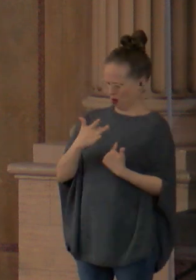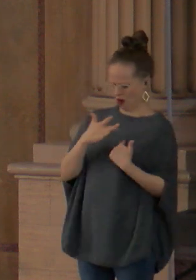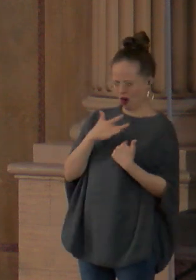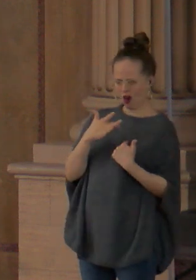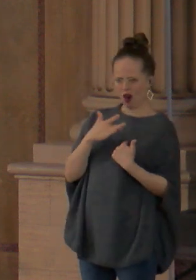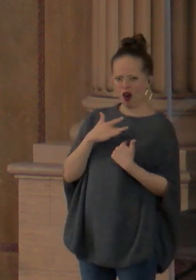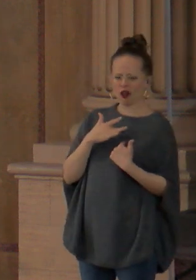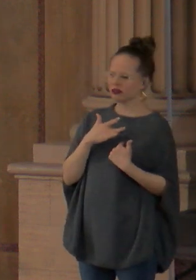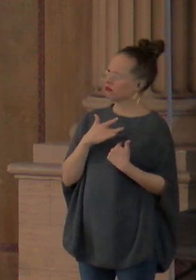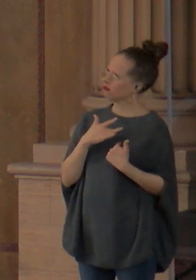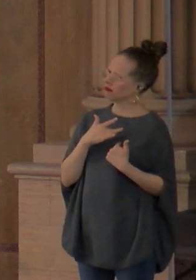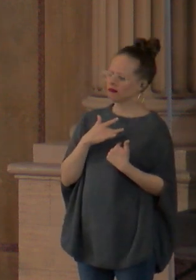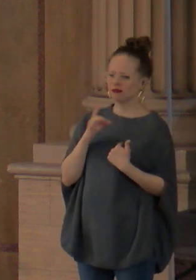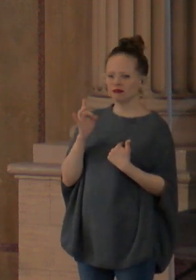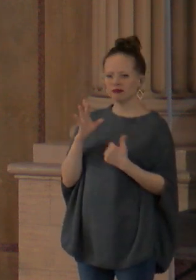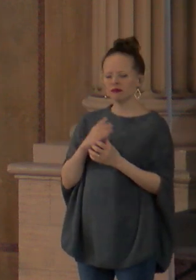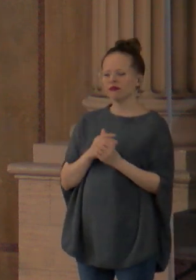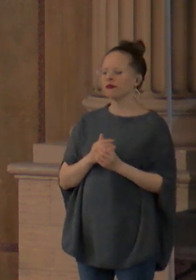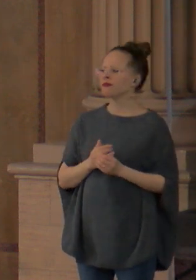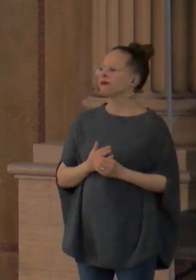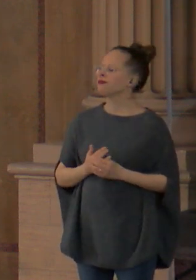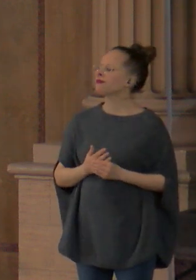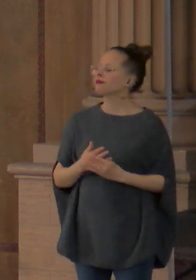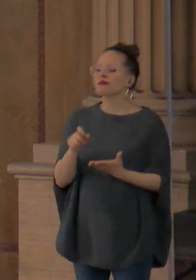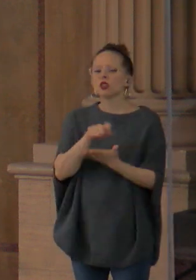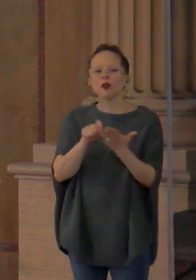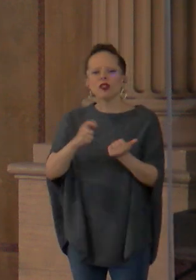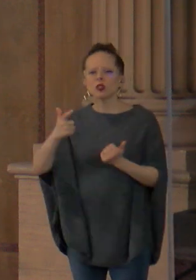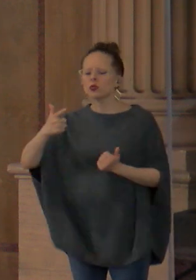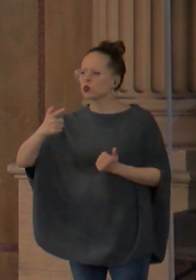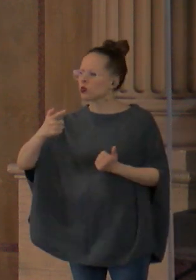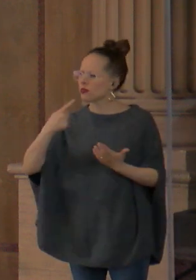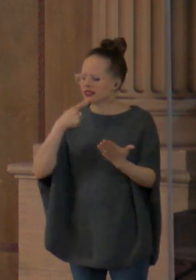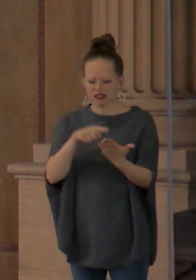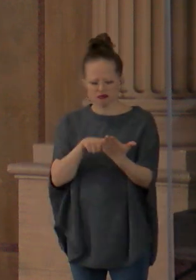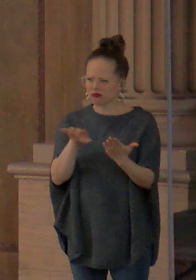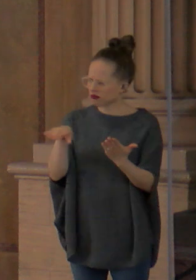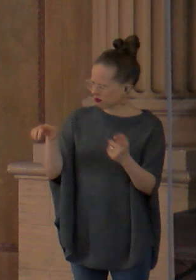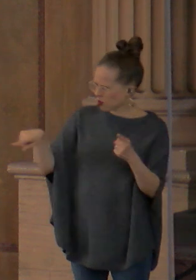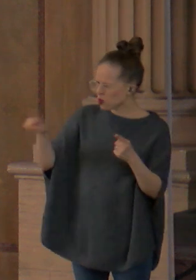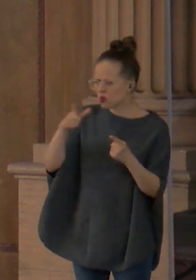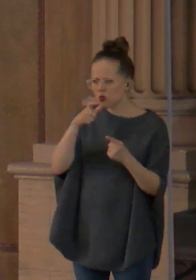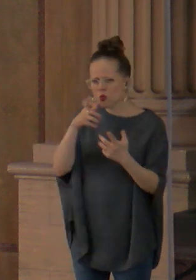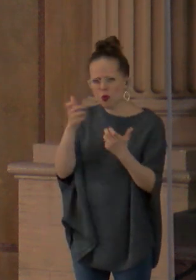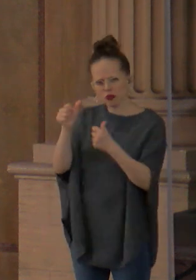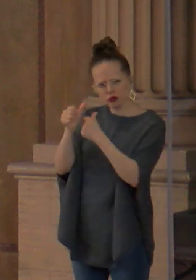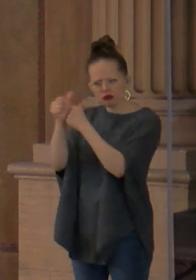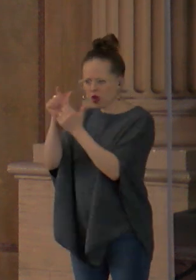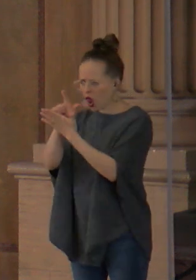And so he says in 21, says, tell me, you who desire to be under the law, do you not listen to the law?